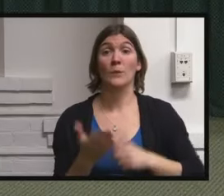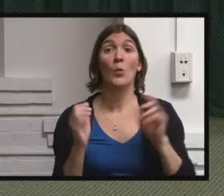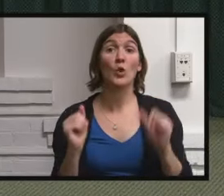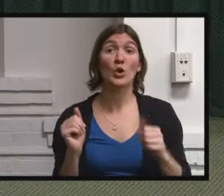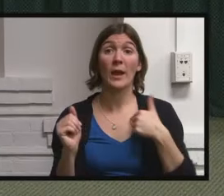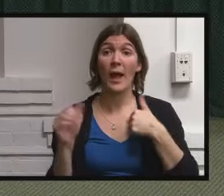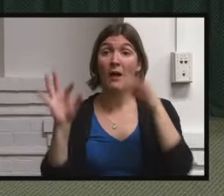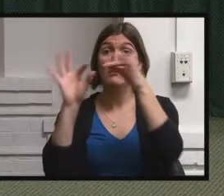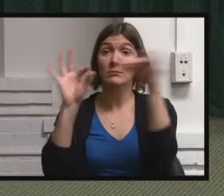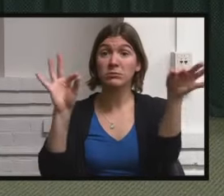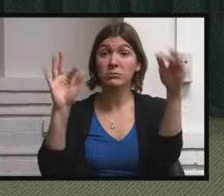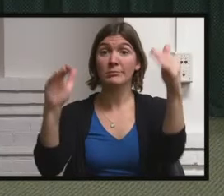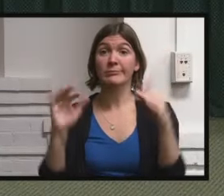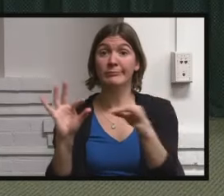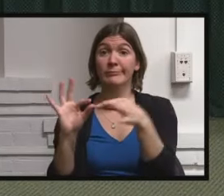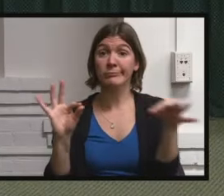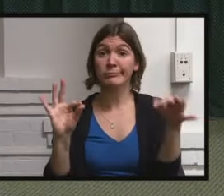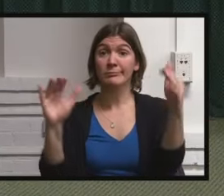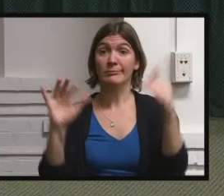multiple